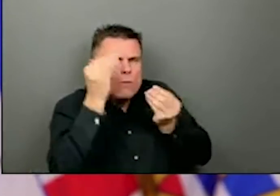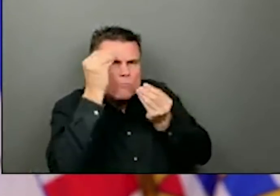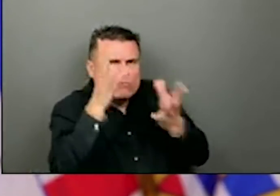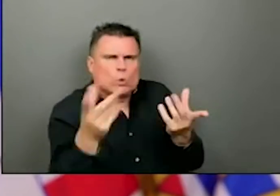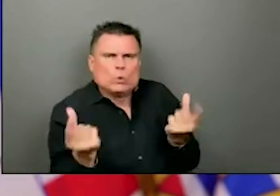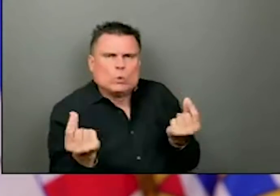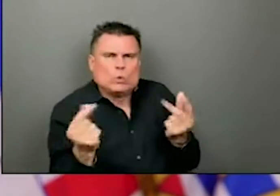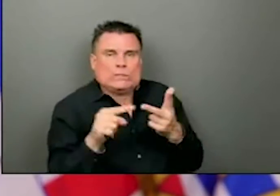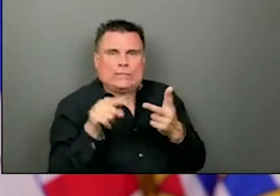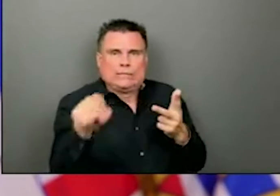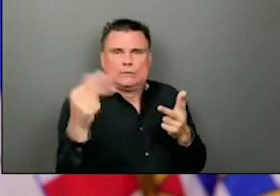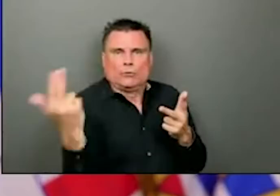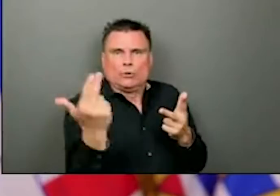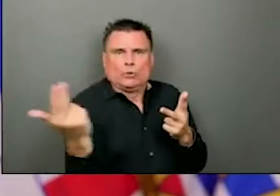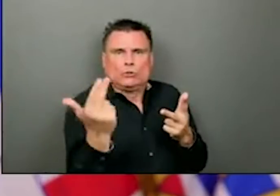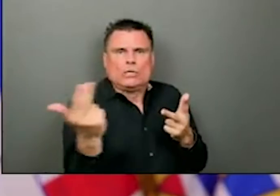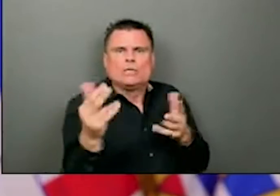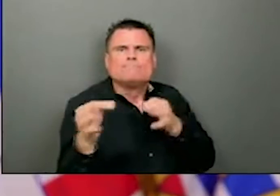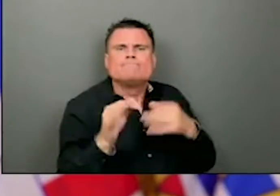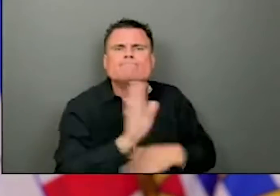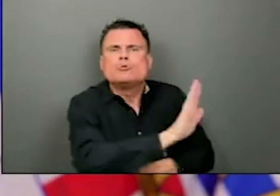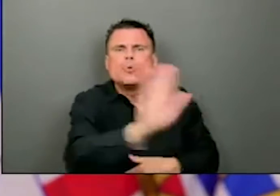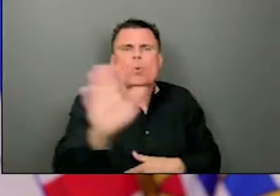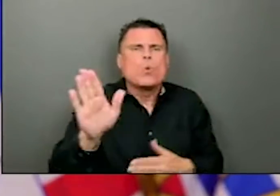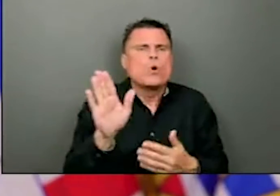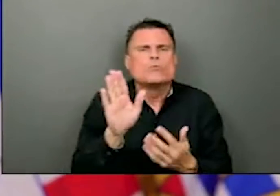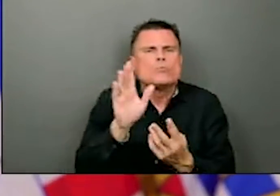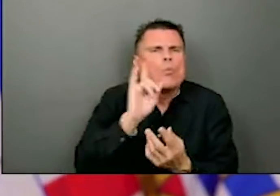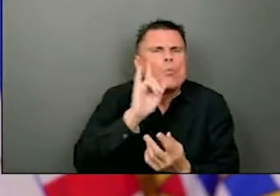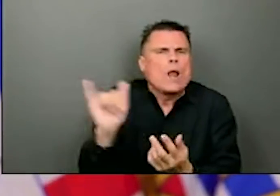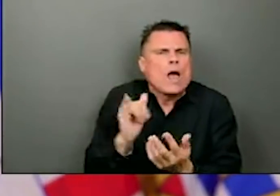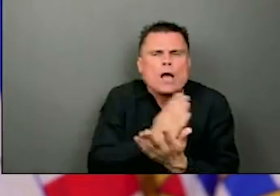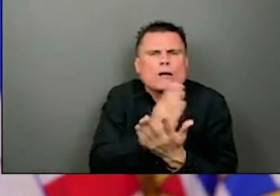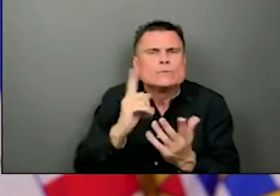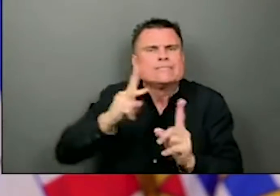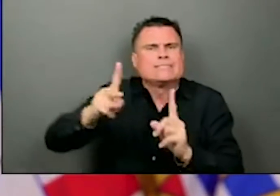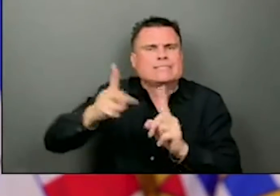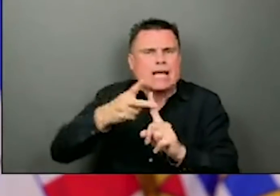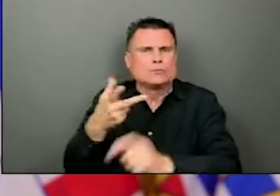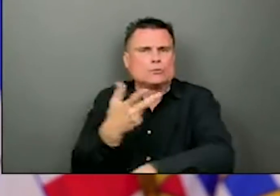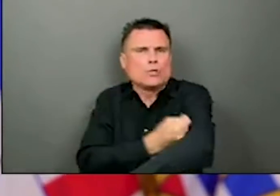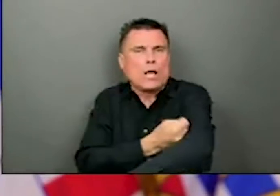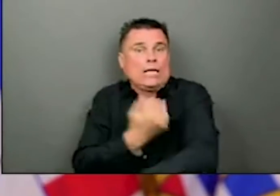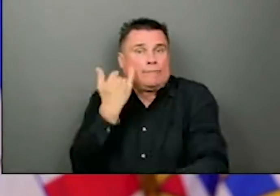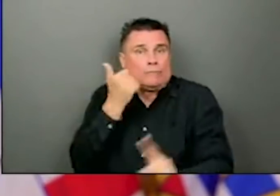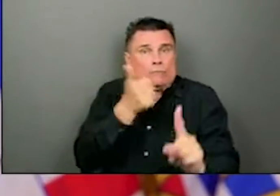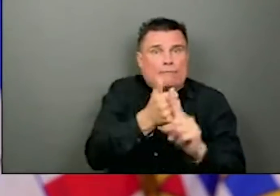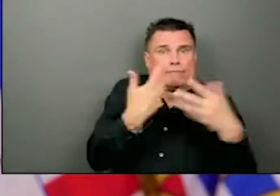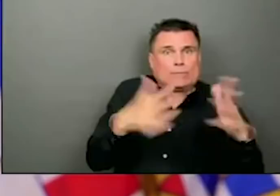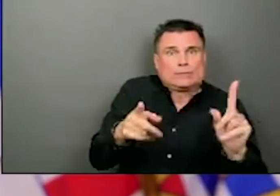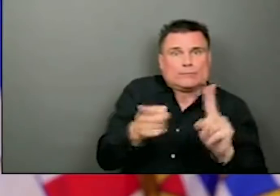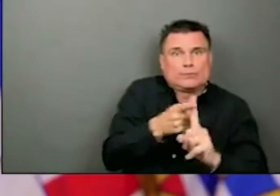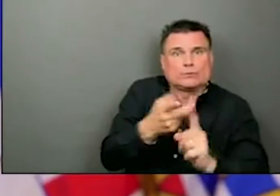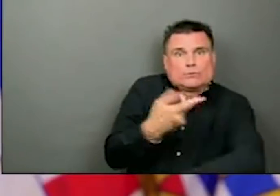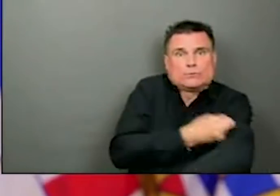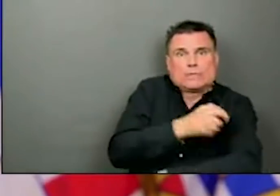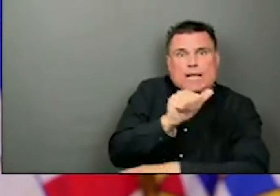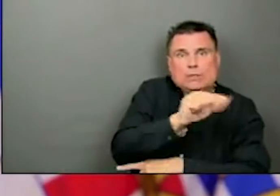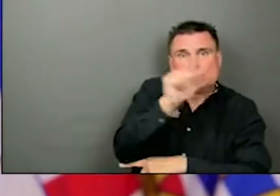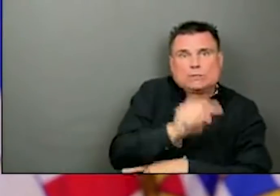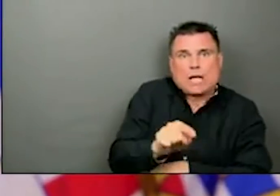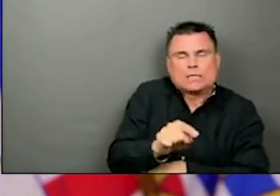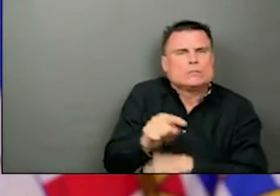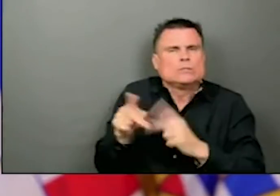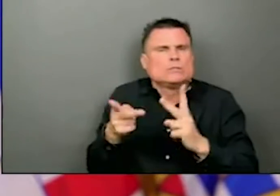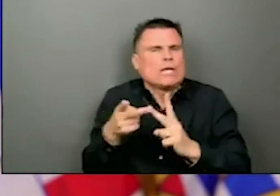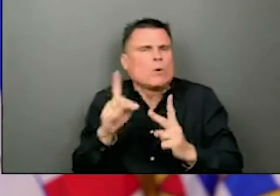Going back to the other things that we are monitoring carefully, and that is cases, hospitalizations, ICU cases, and deaths.